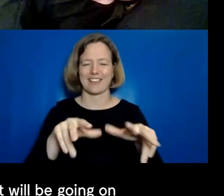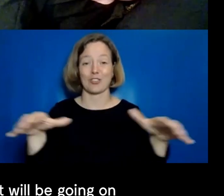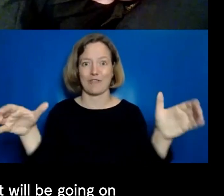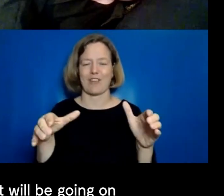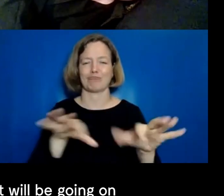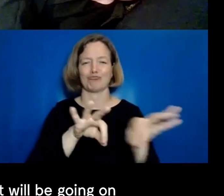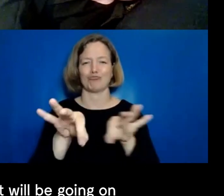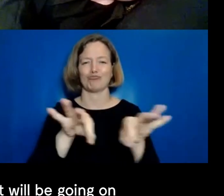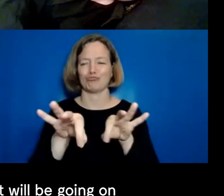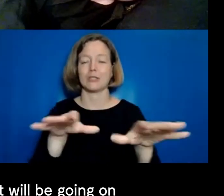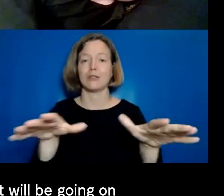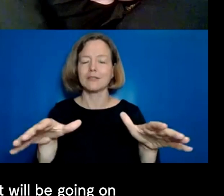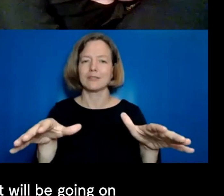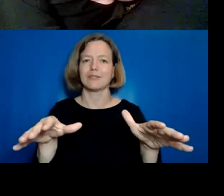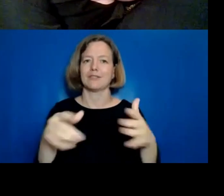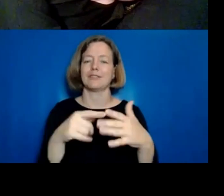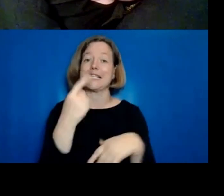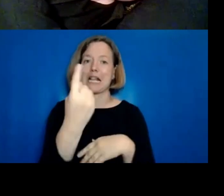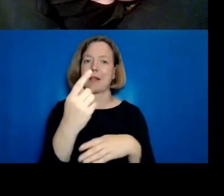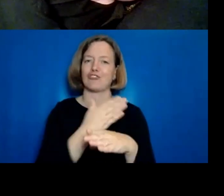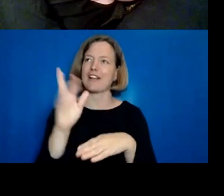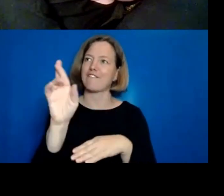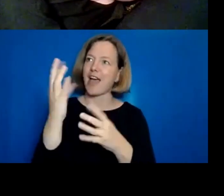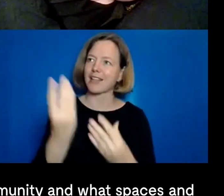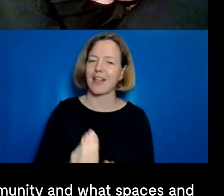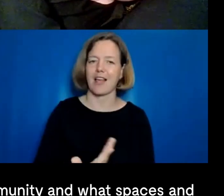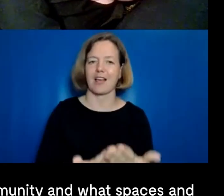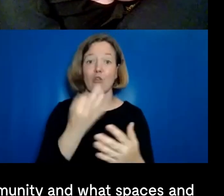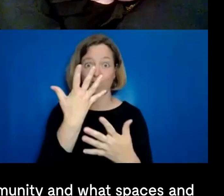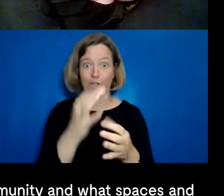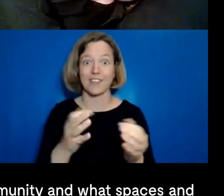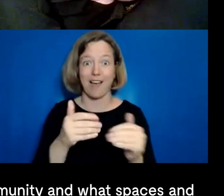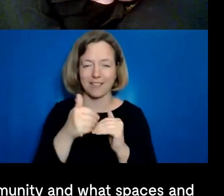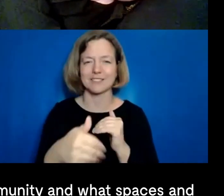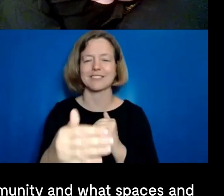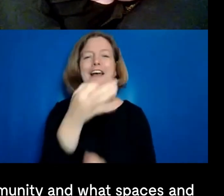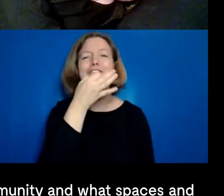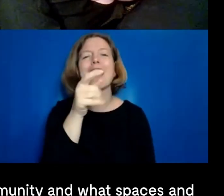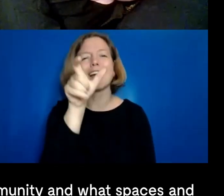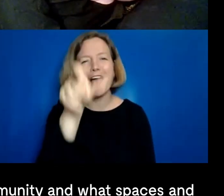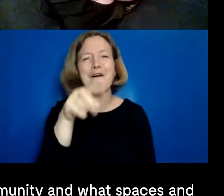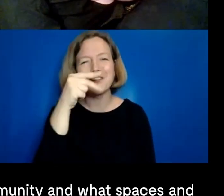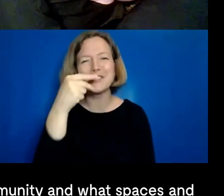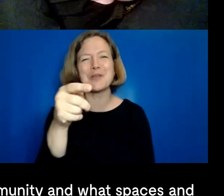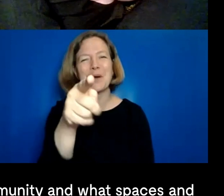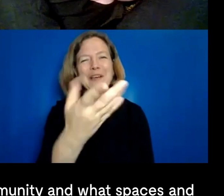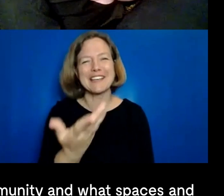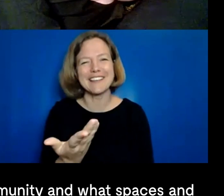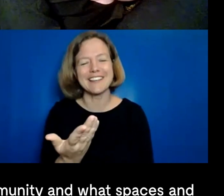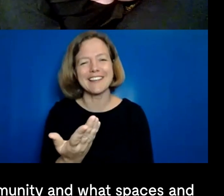that will be going on over the next 5 days, how were you thinking about community and